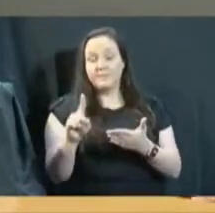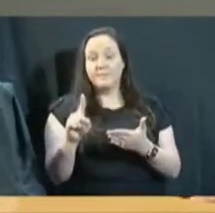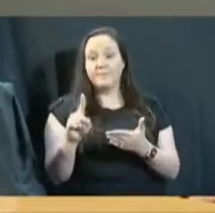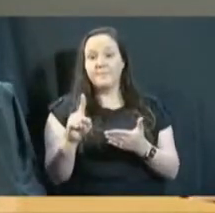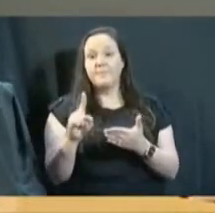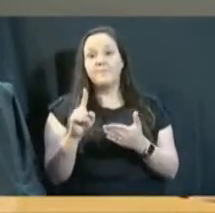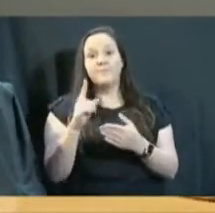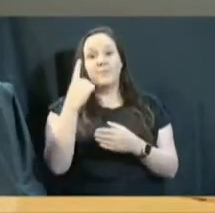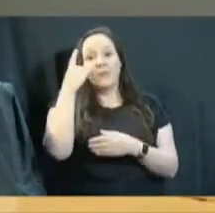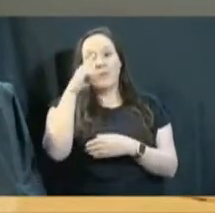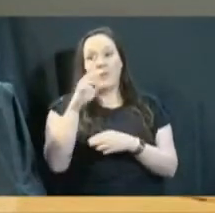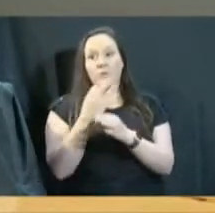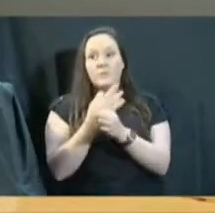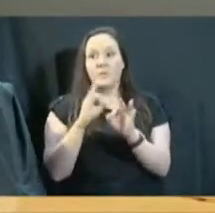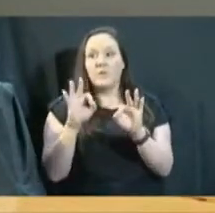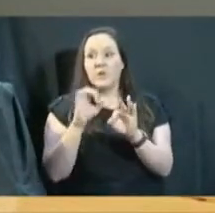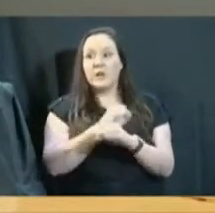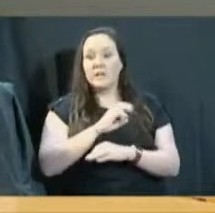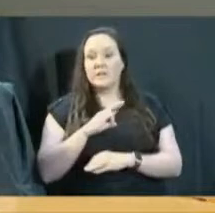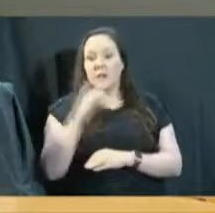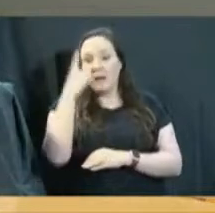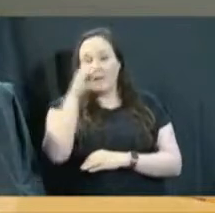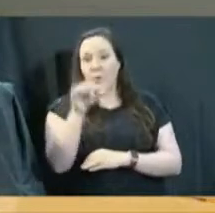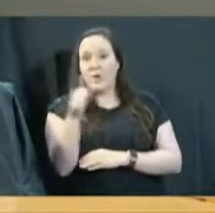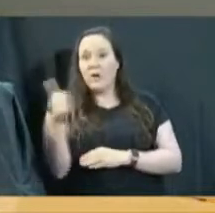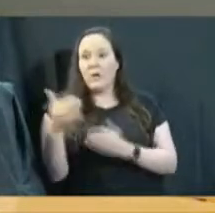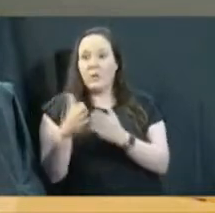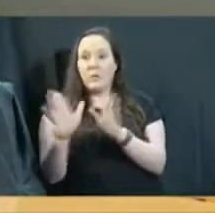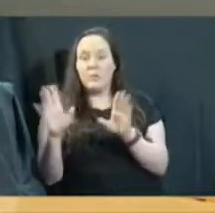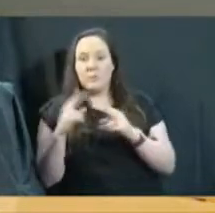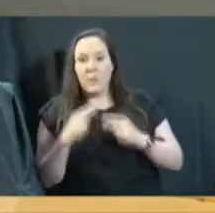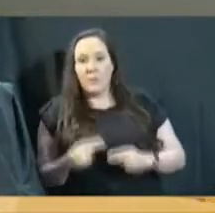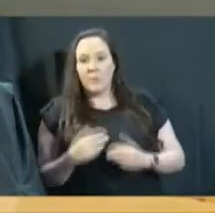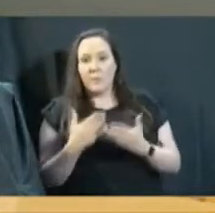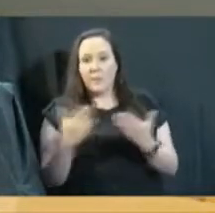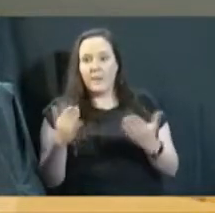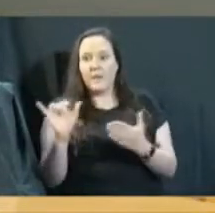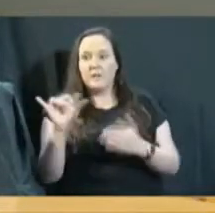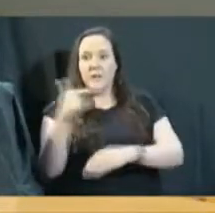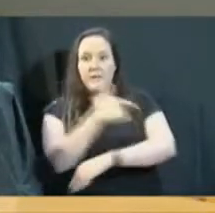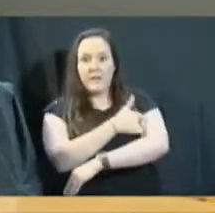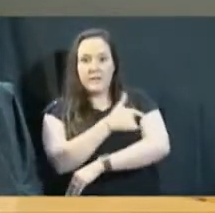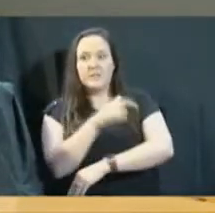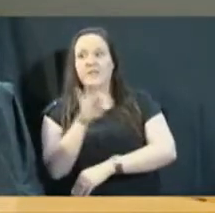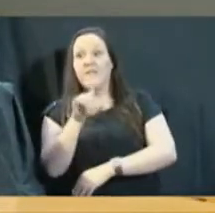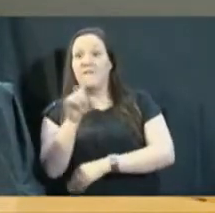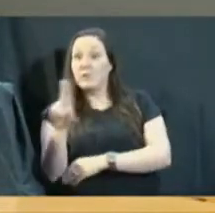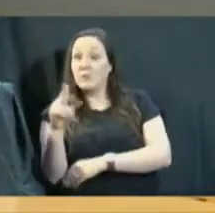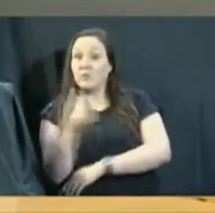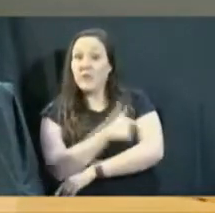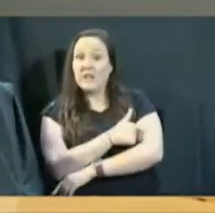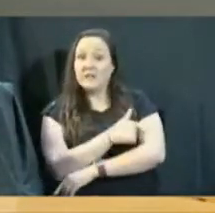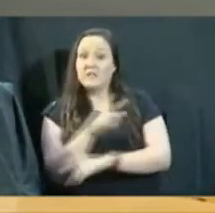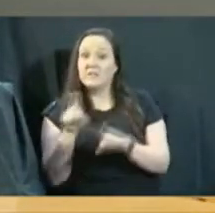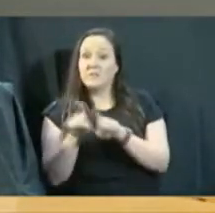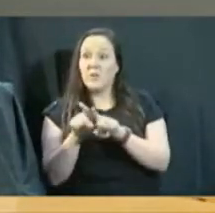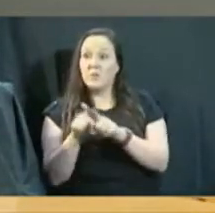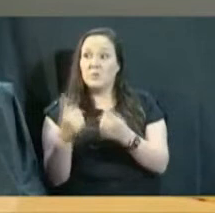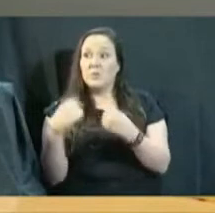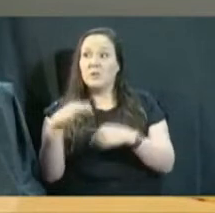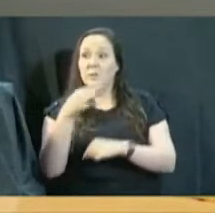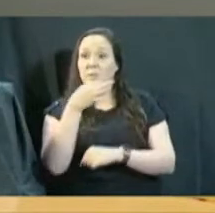order to free up staff for other public health activities like vaccination, including flu vaccine, which is also on the